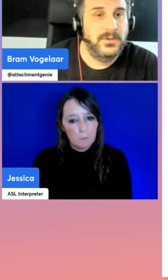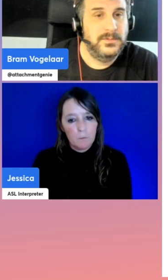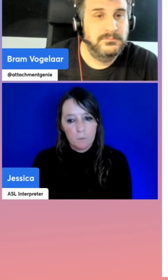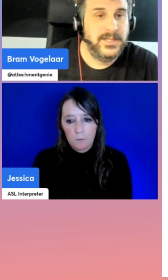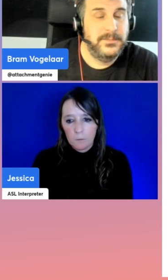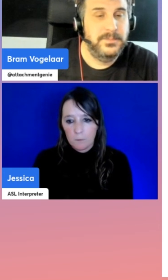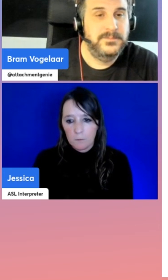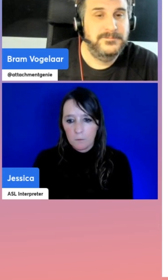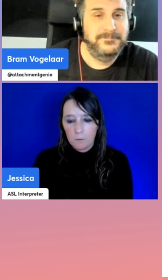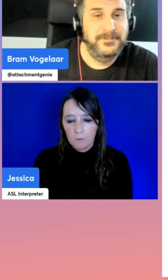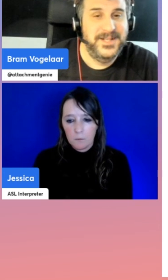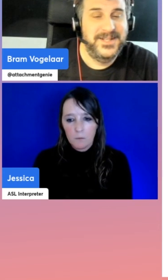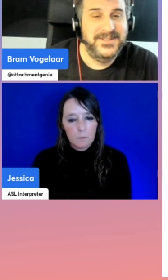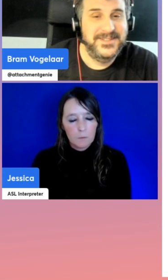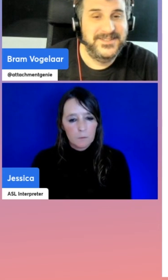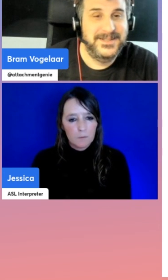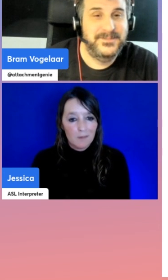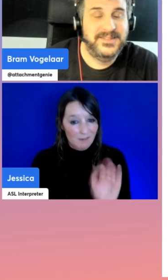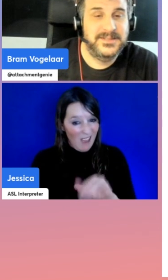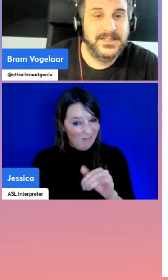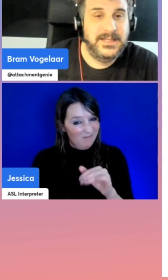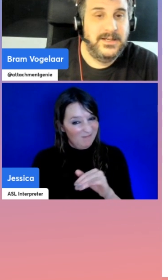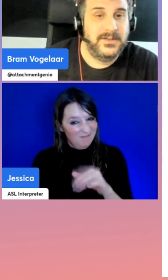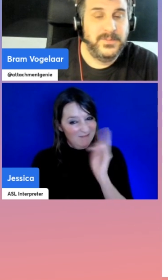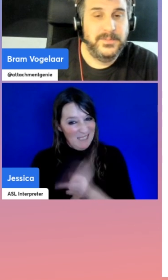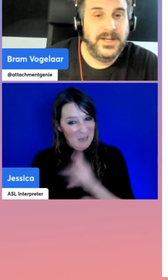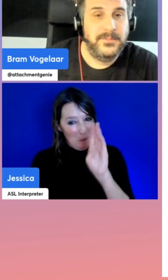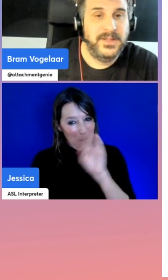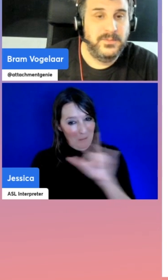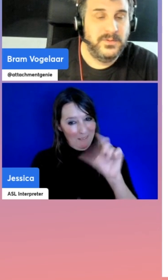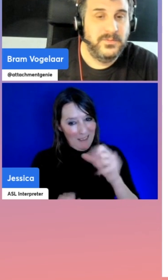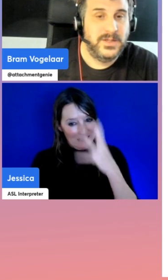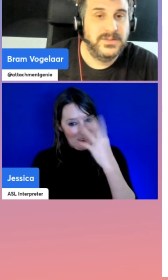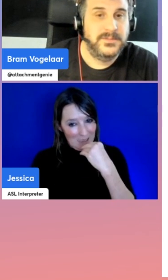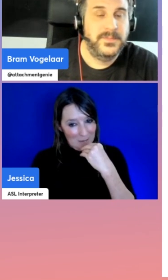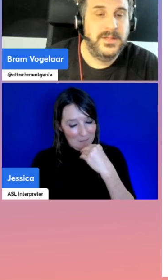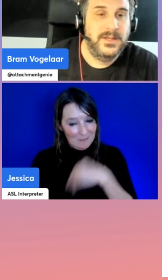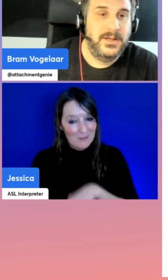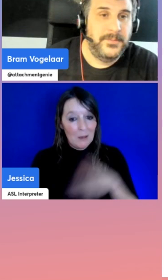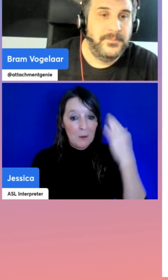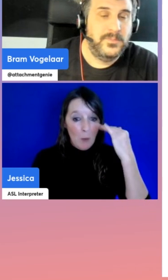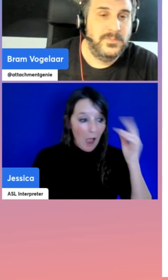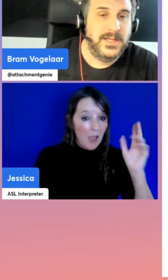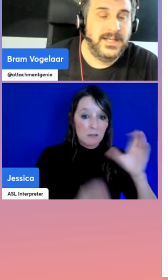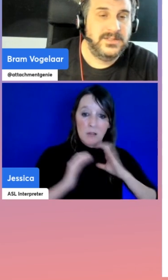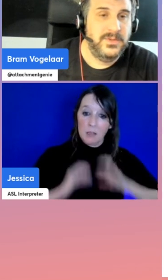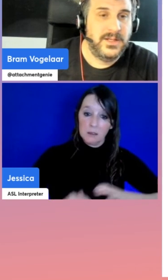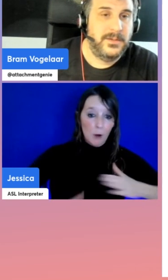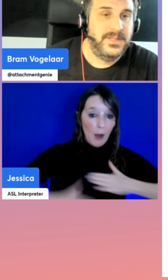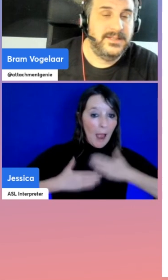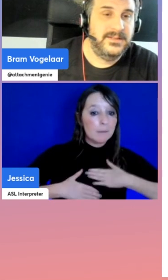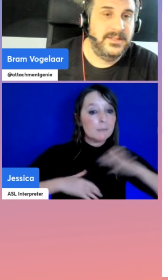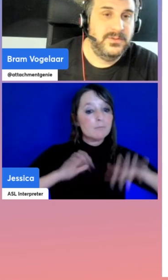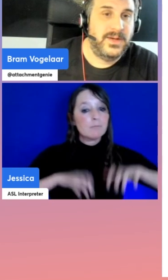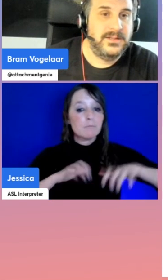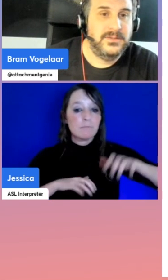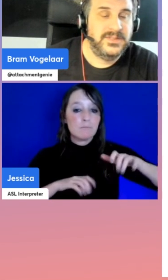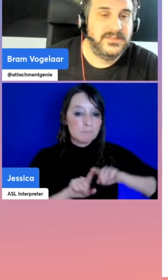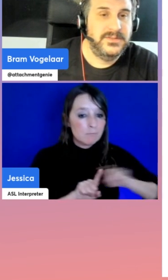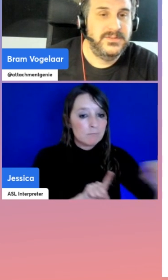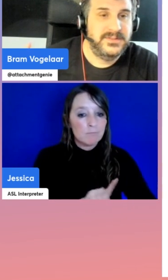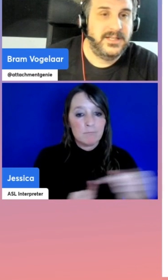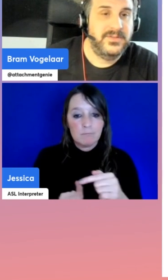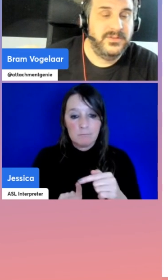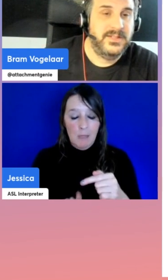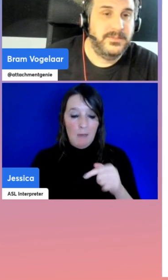And that will keep Bill asleep still, because people are happy, we route them, and actually we can update the URL that we